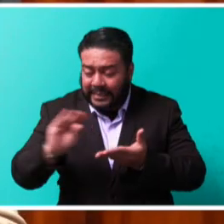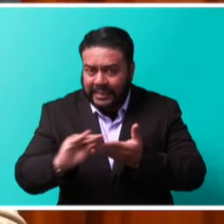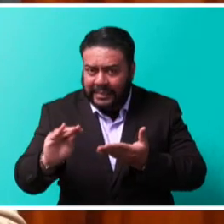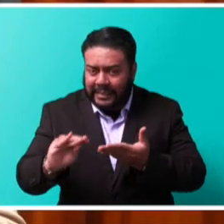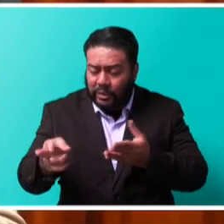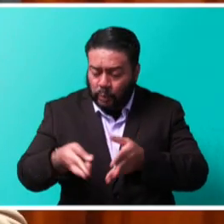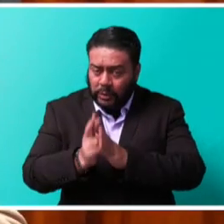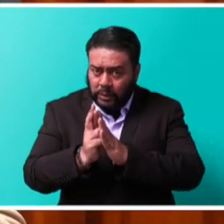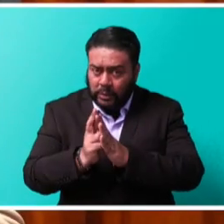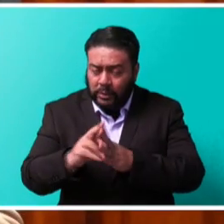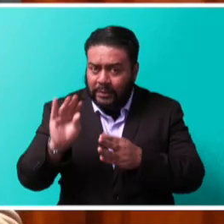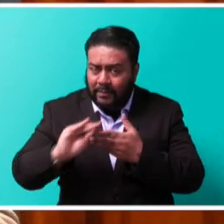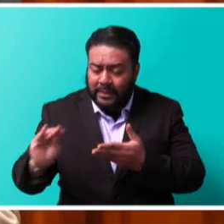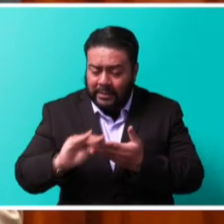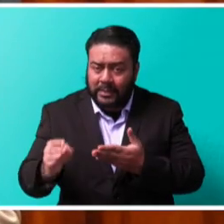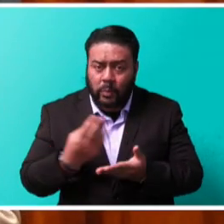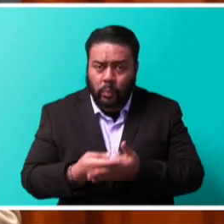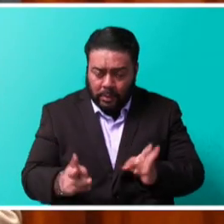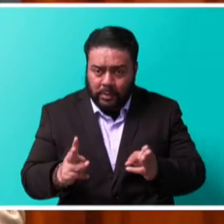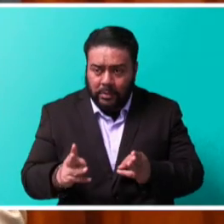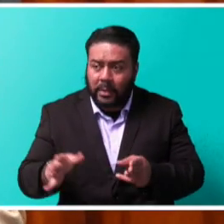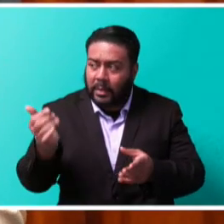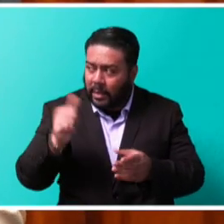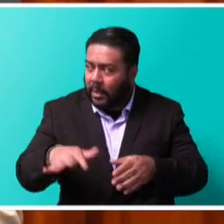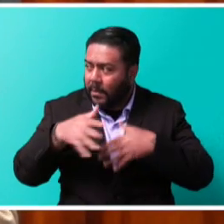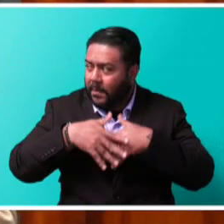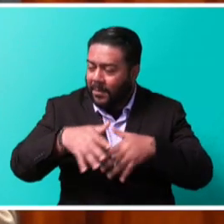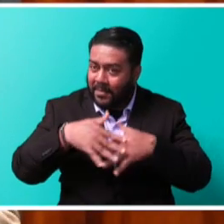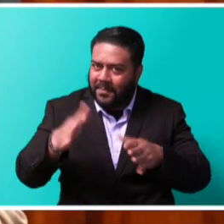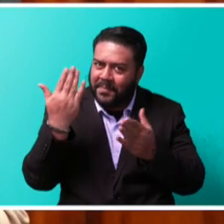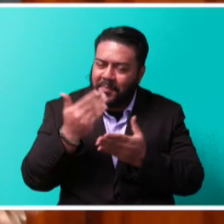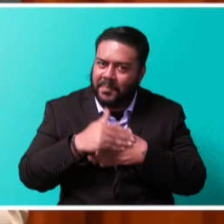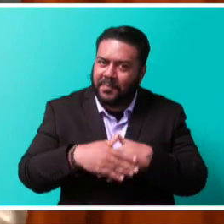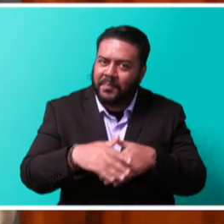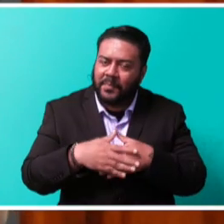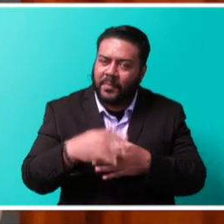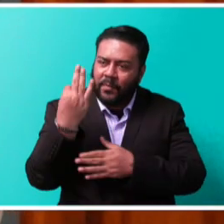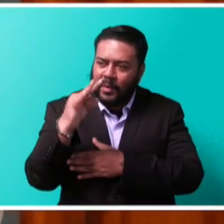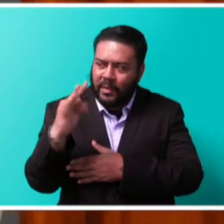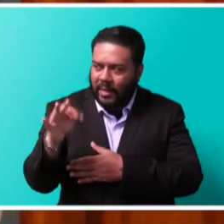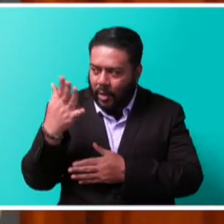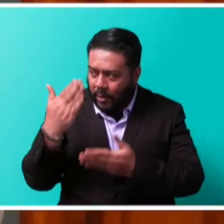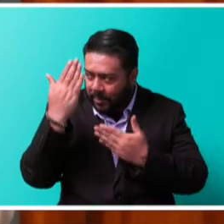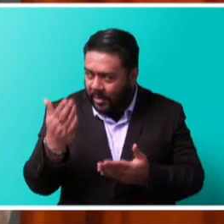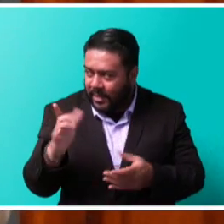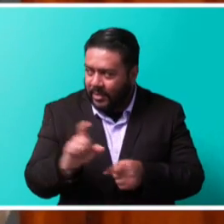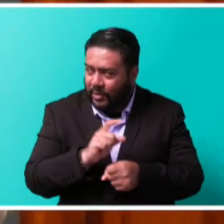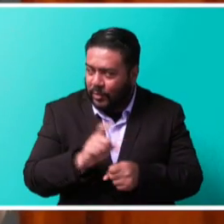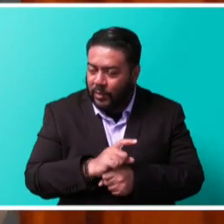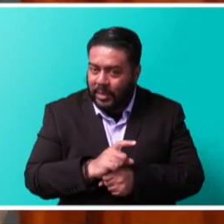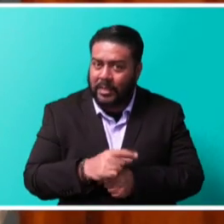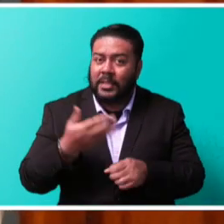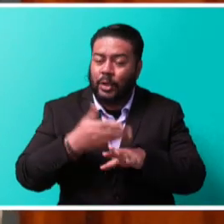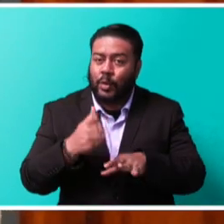restoration financing mechanisms, and public-private forestry partnerships. Honorable Speaker, this creates new opportunities